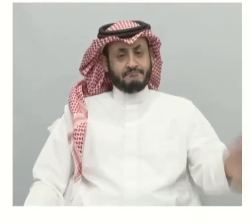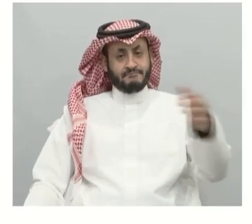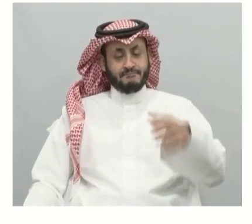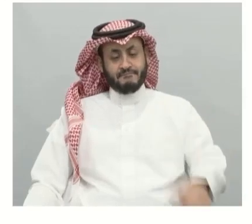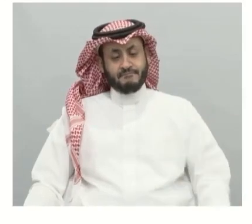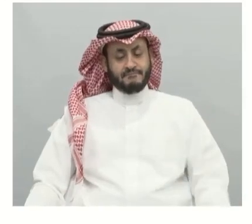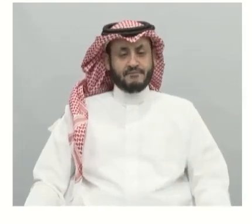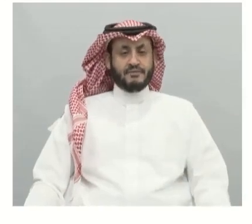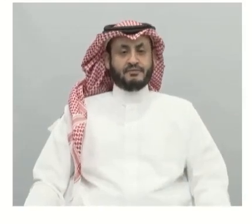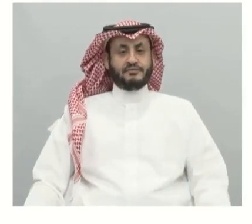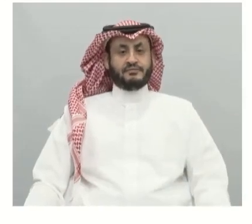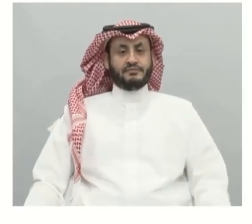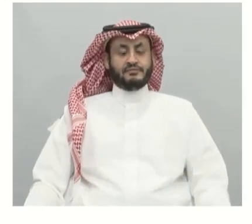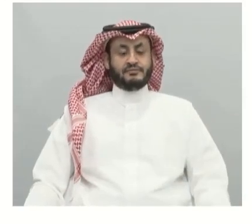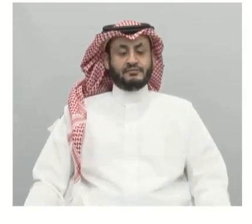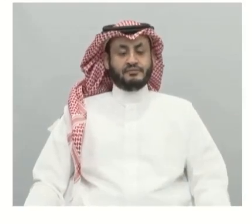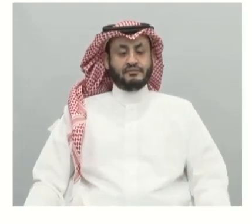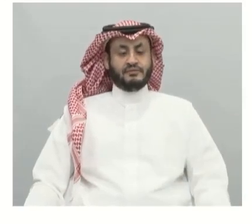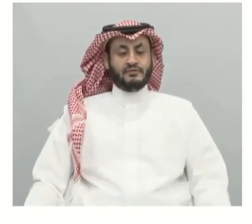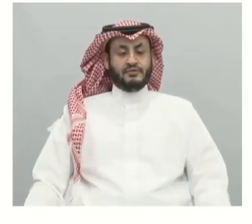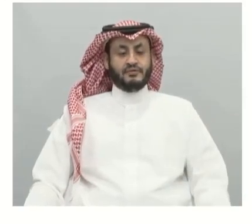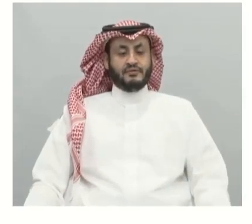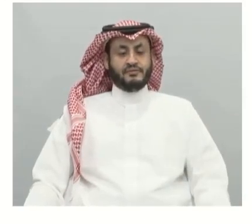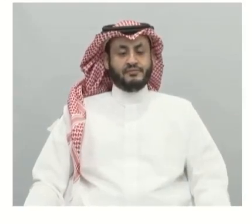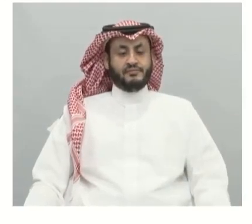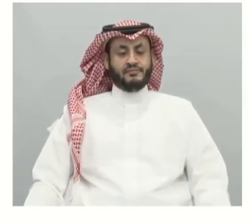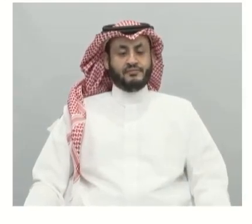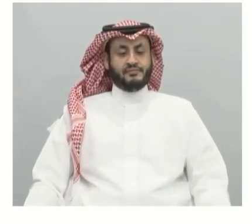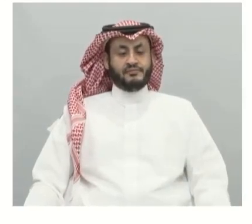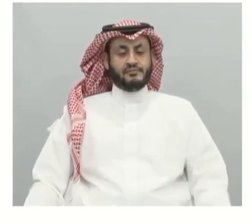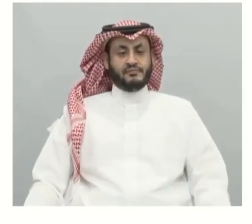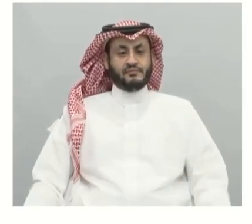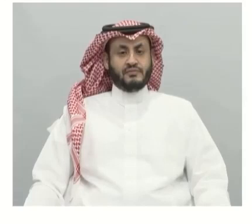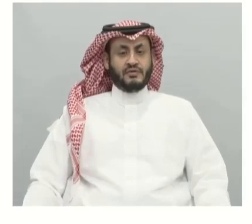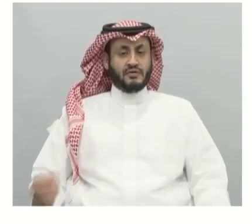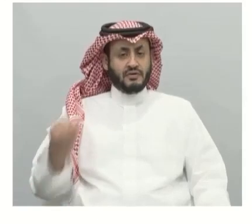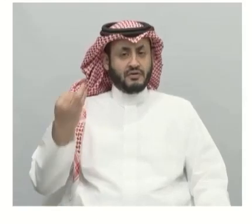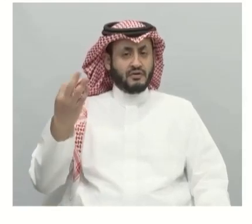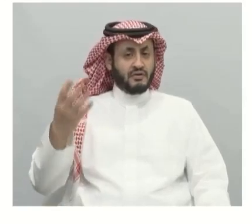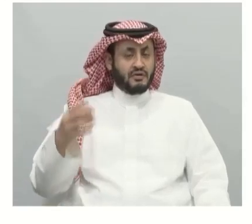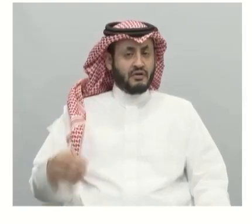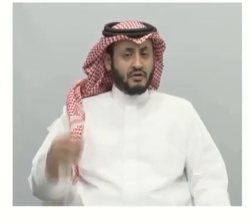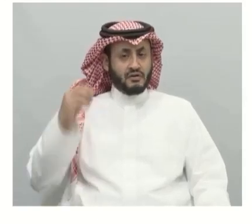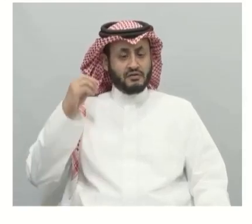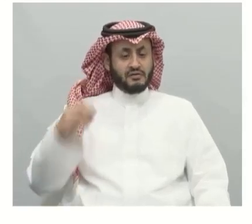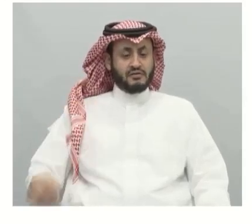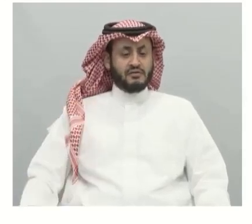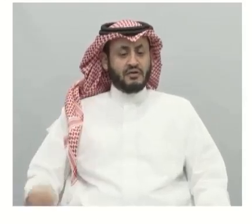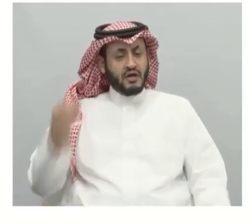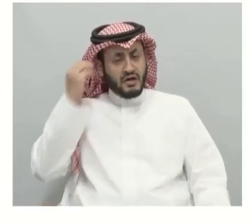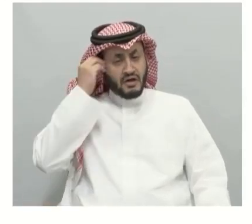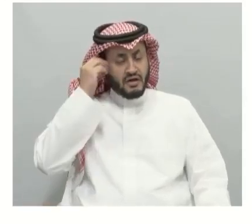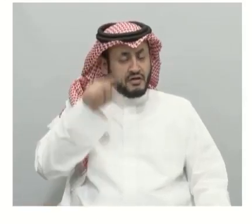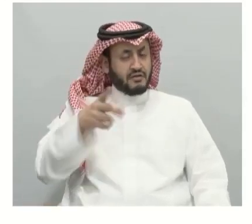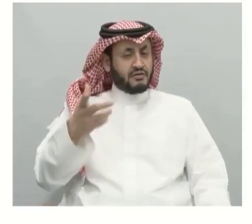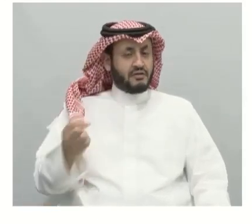Look at the chart here. How many, test your knowledge, how many countries, nationalities, capitals that you are